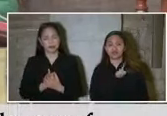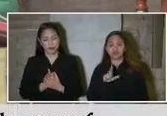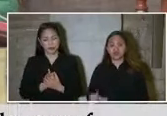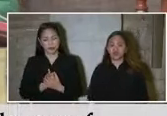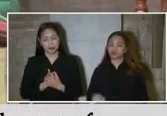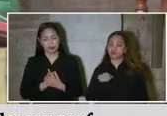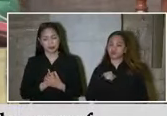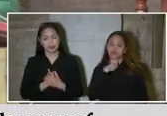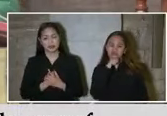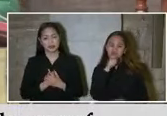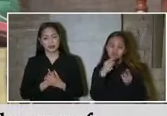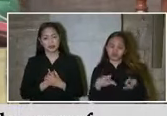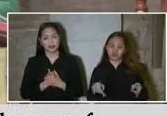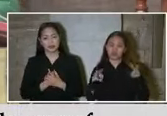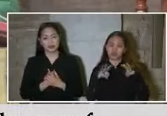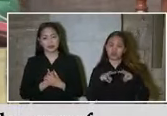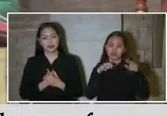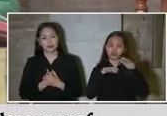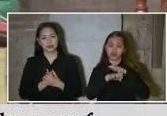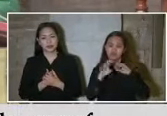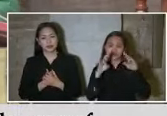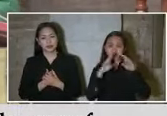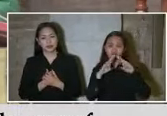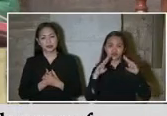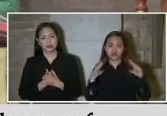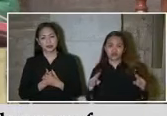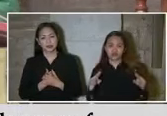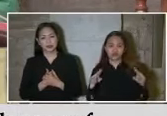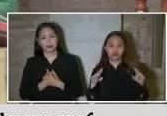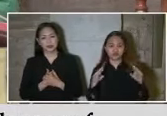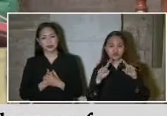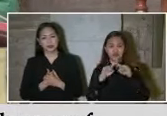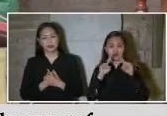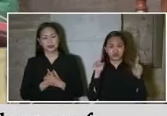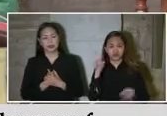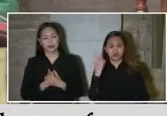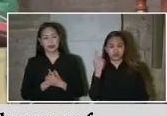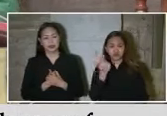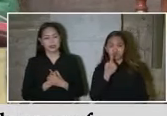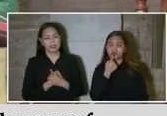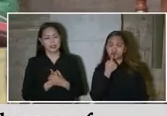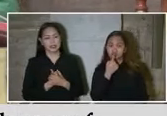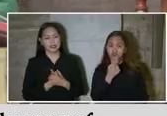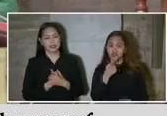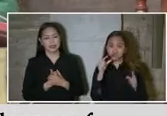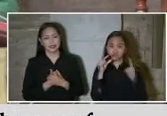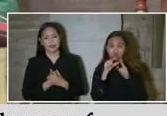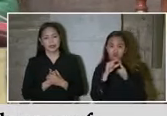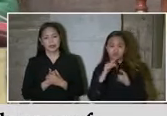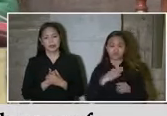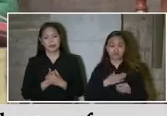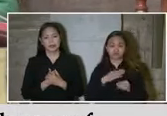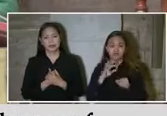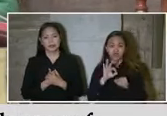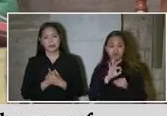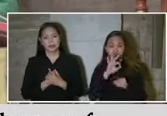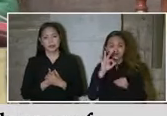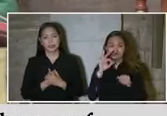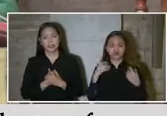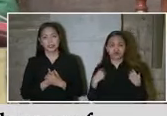Lord, I am not worthy that you should enter under my roof, but only say the word, and